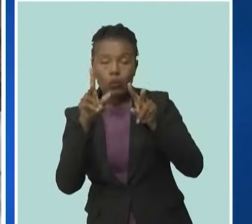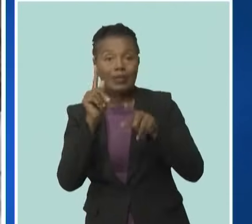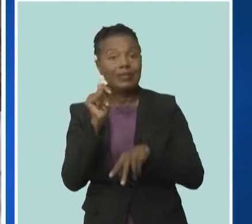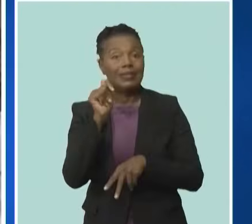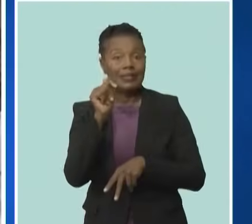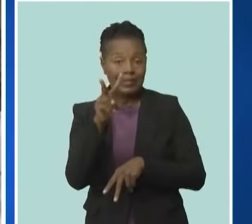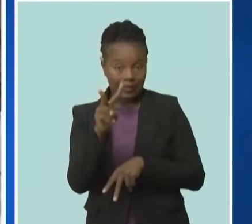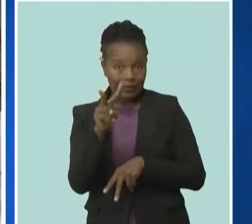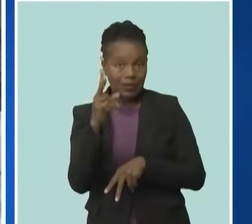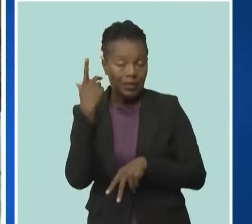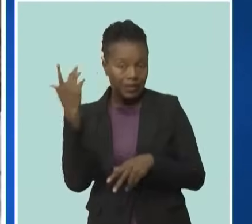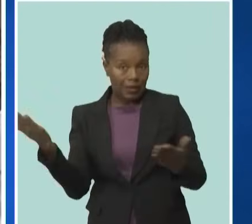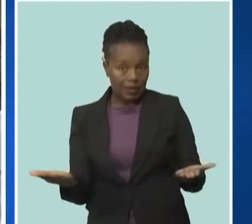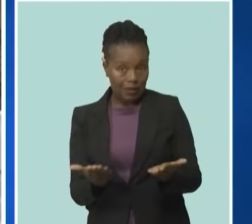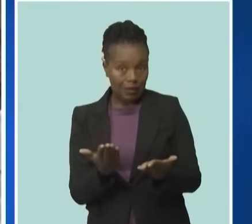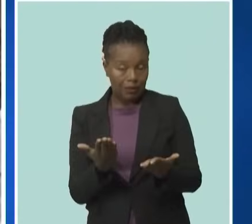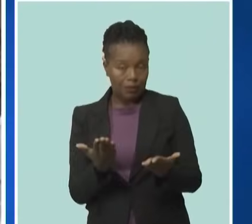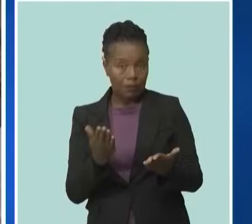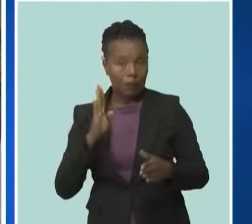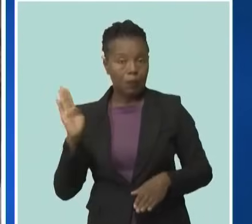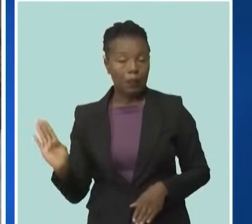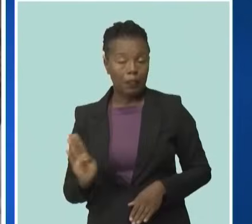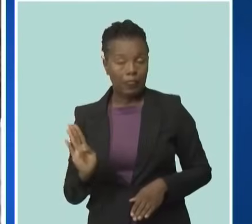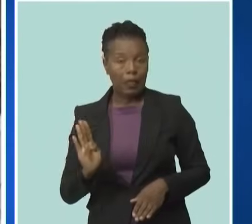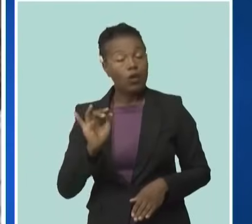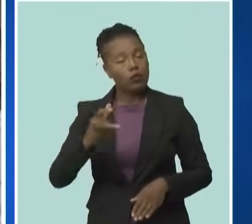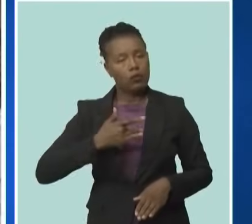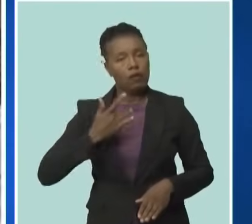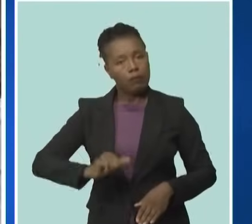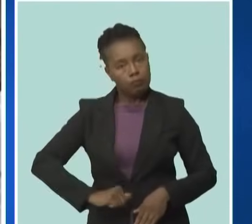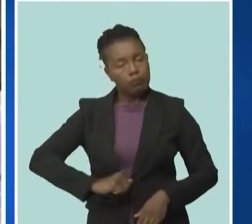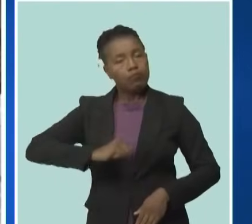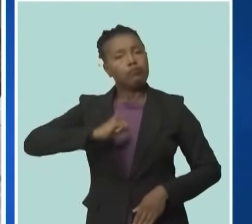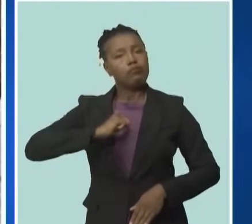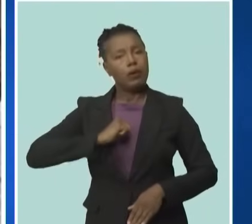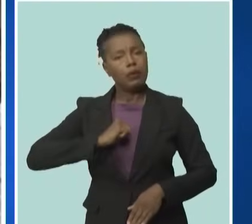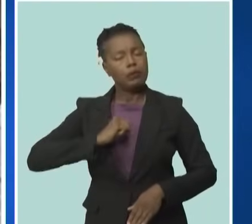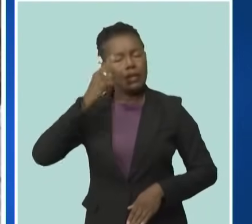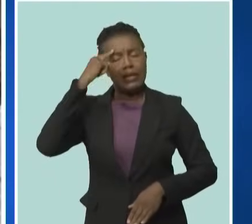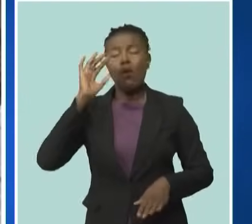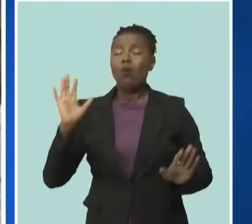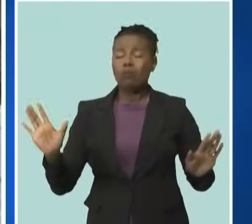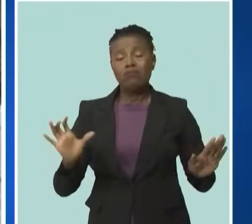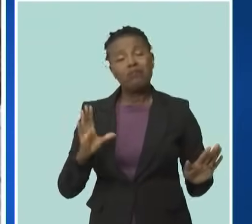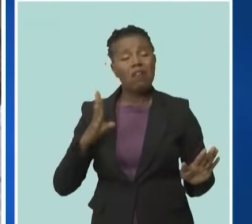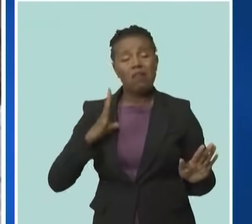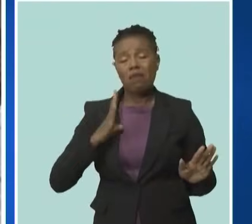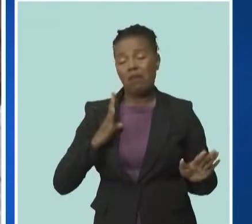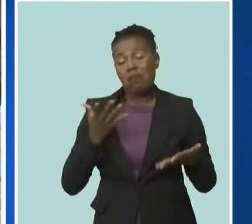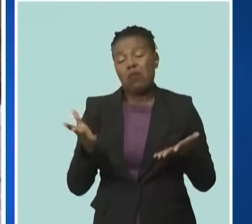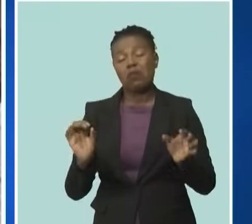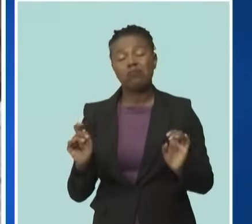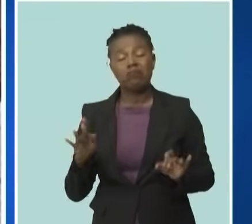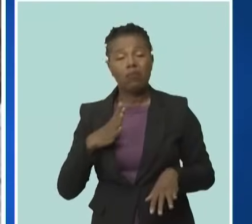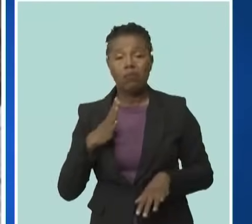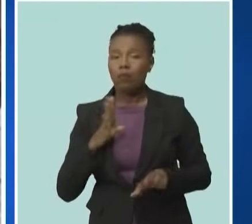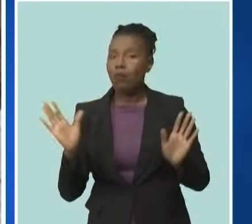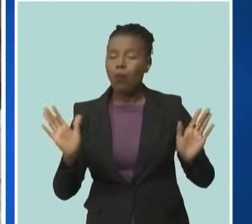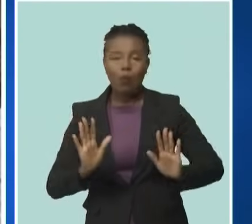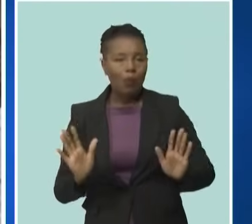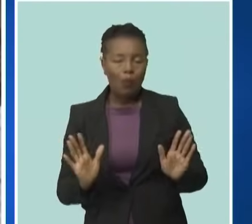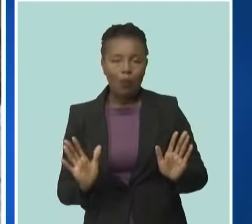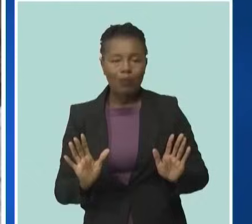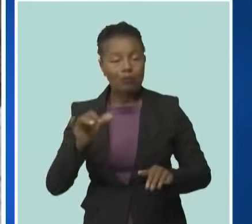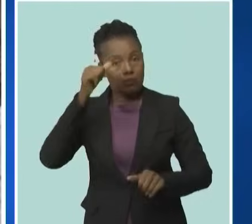leverage with pride, not thinking this will do. But we have to